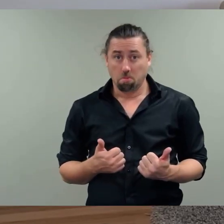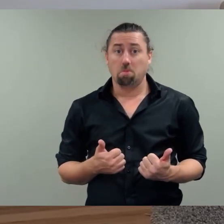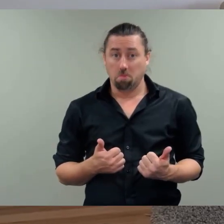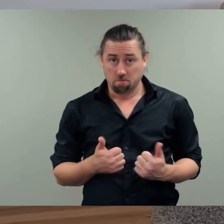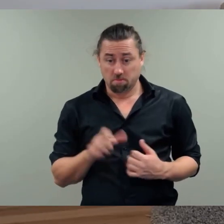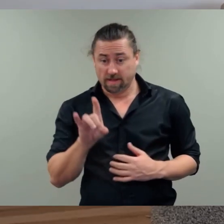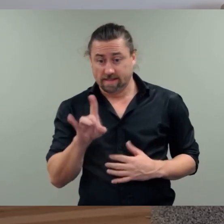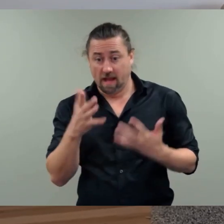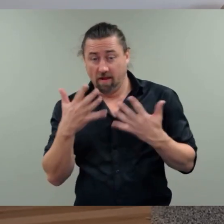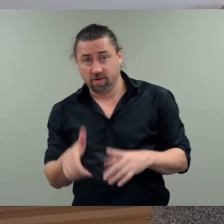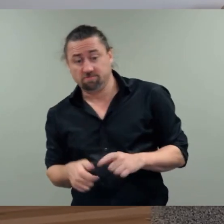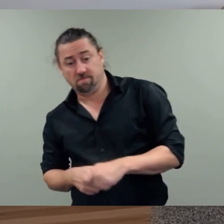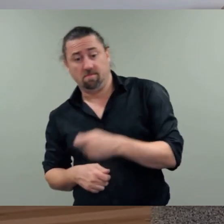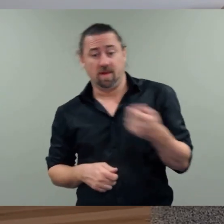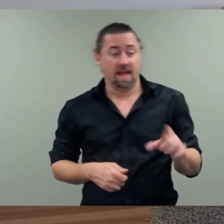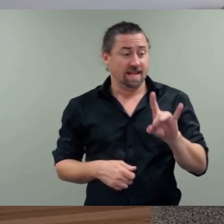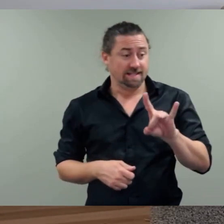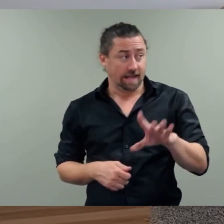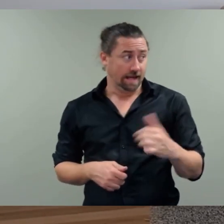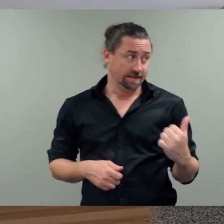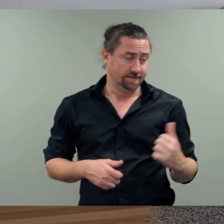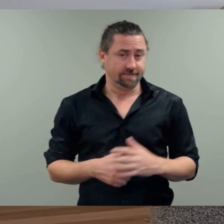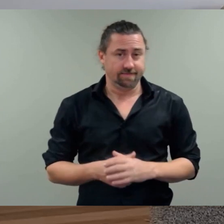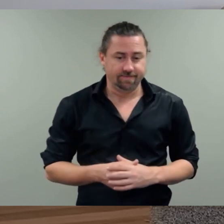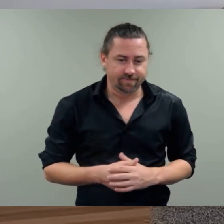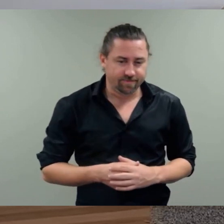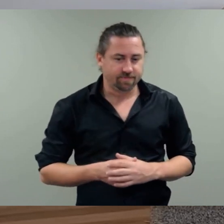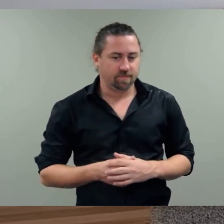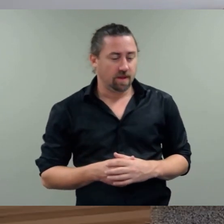Great work. Now let's switch over to our left leg.